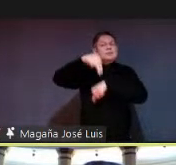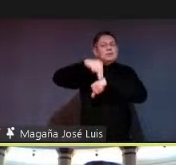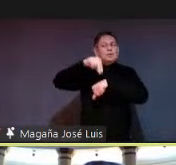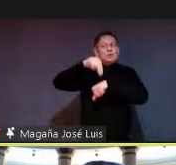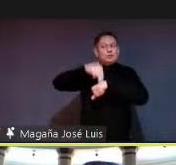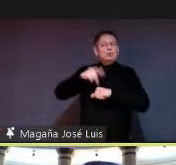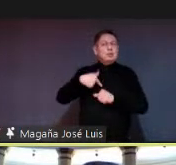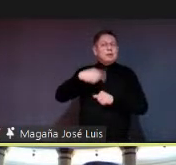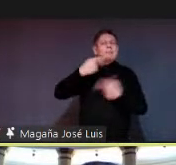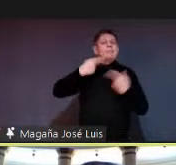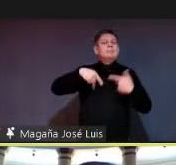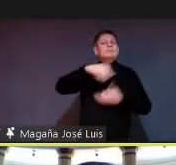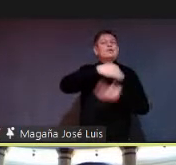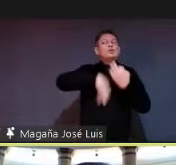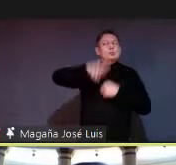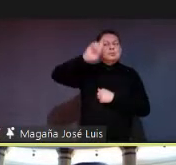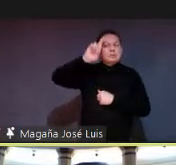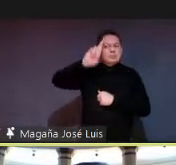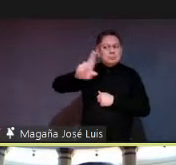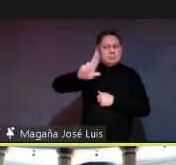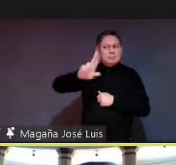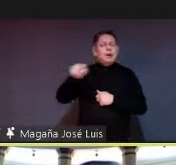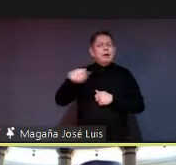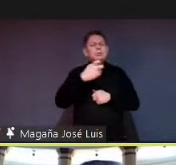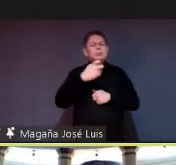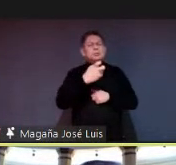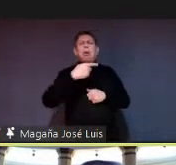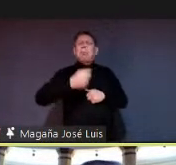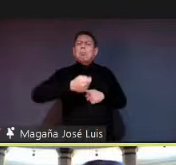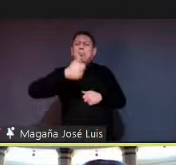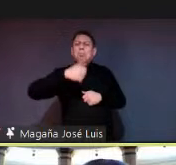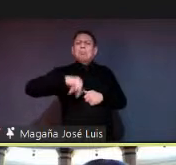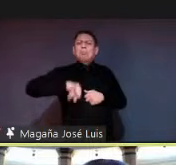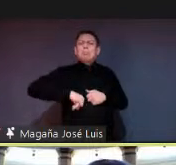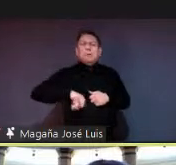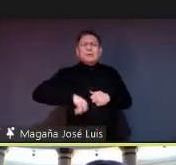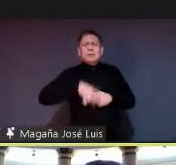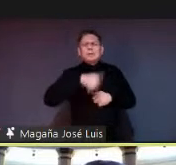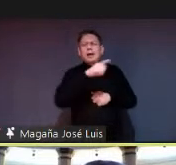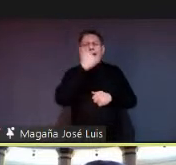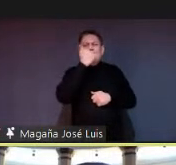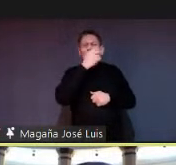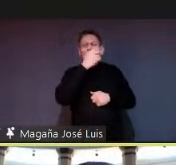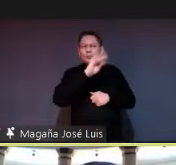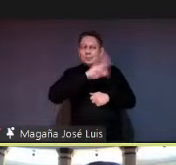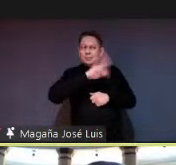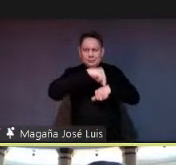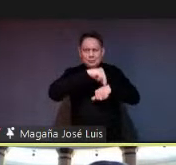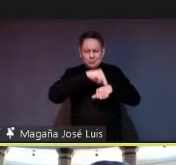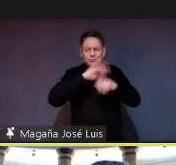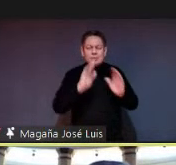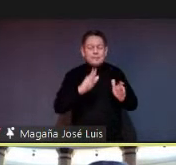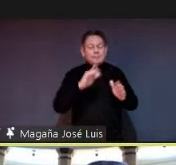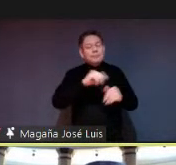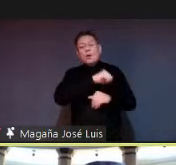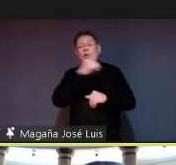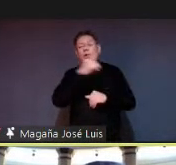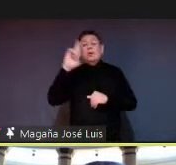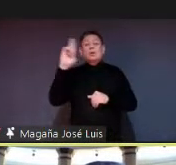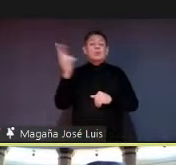enters into the first year of college, they are asked to think as physicians and act as